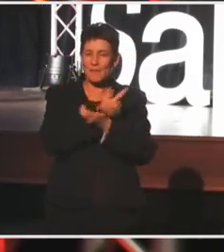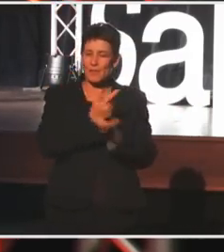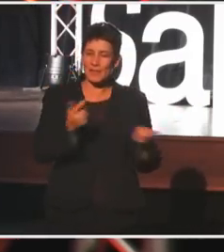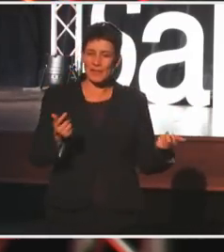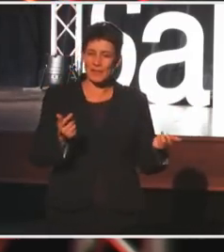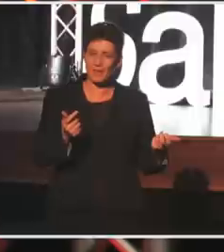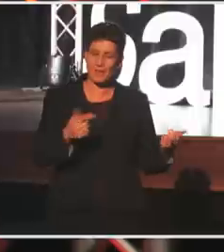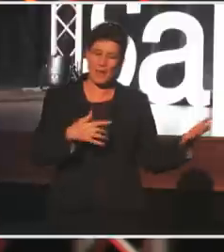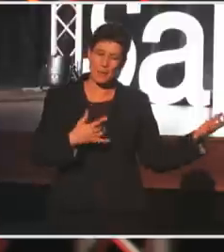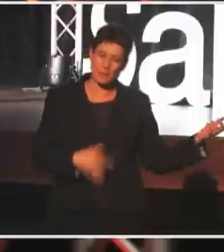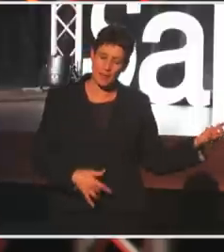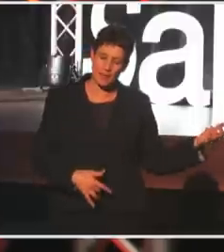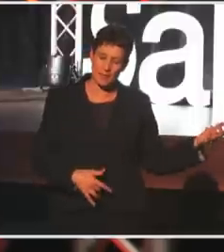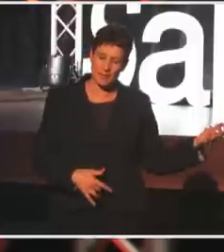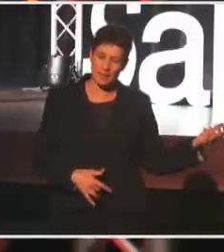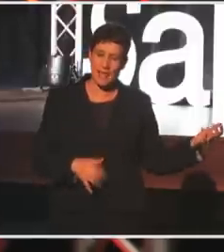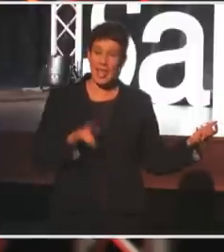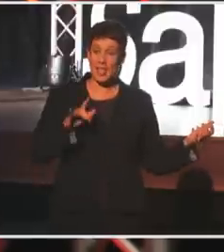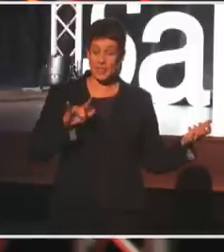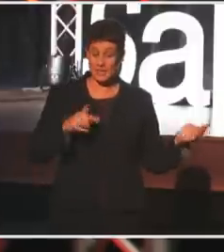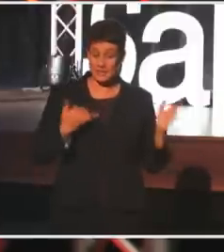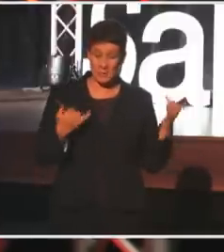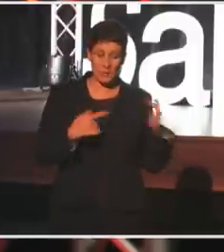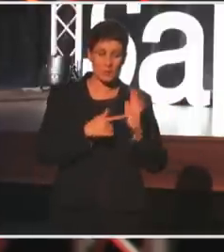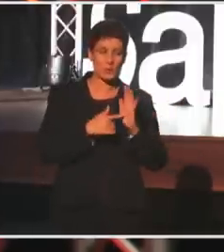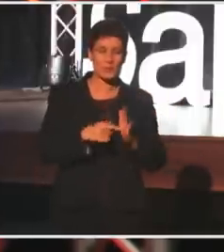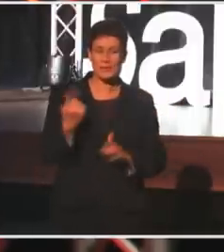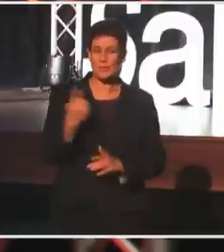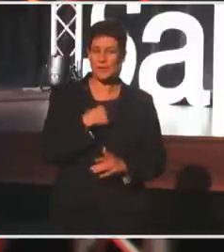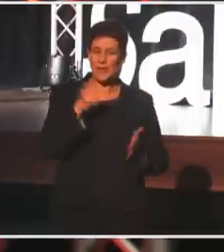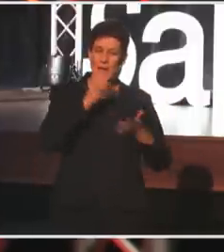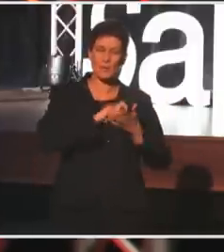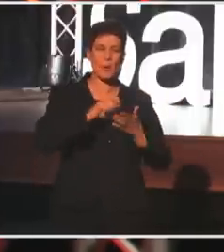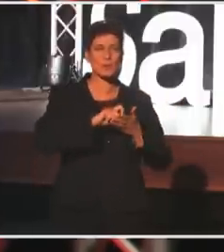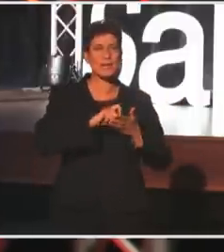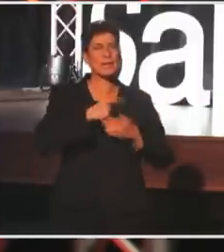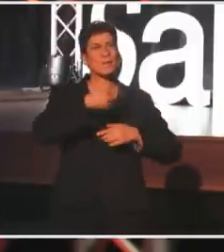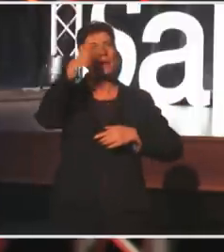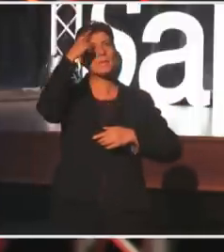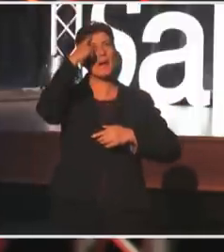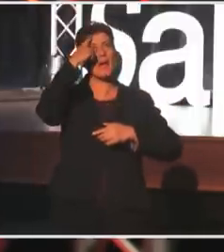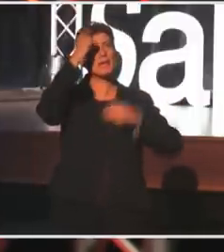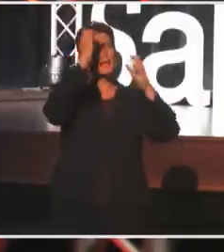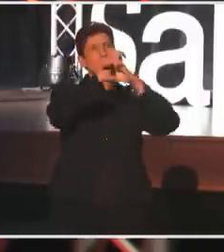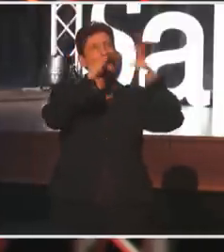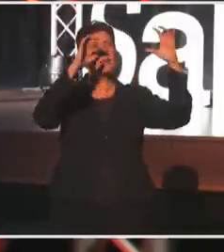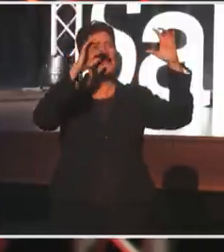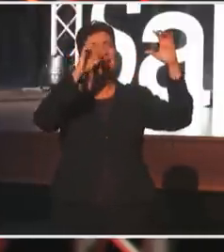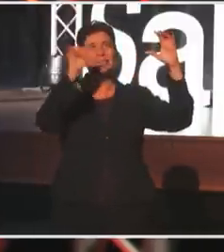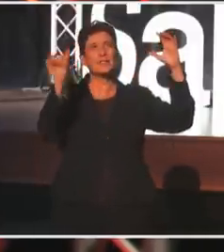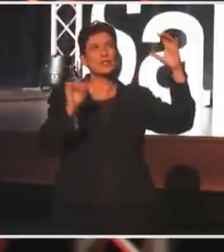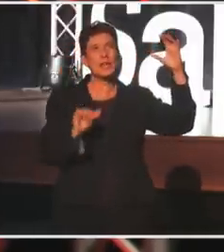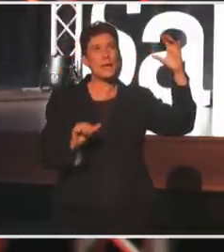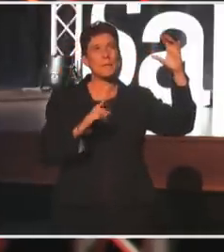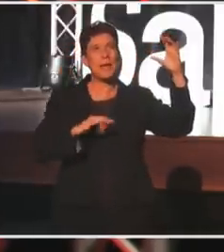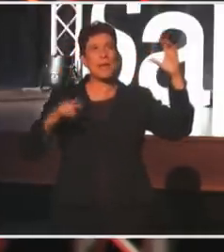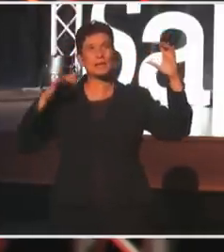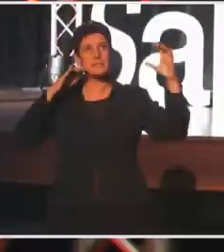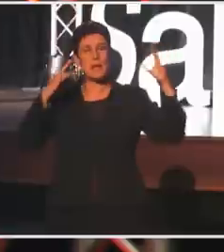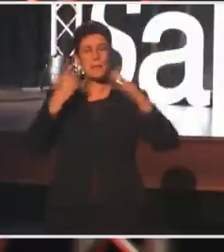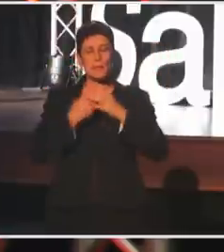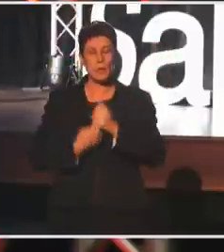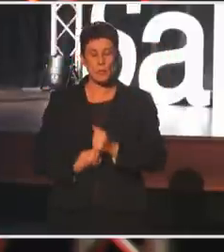play. This is a melody that I wrote, and in my mind, it's a shape as well as a sound.